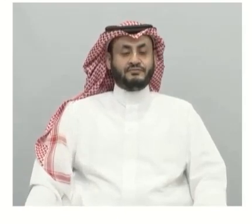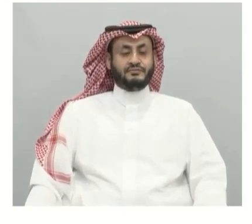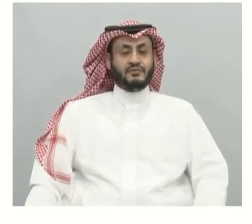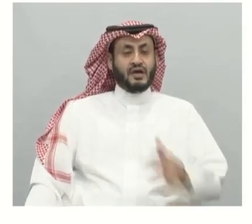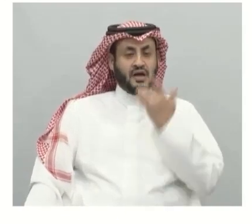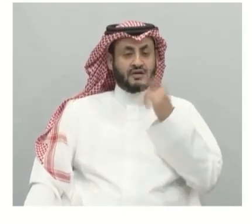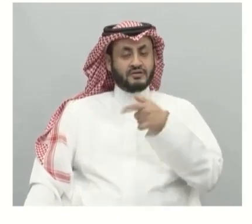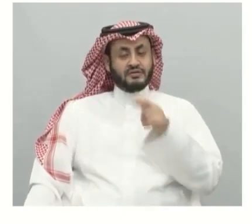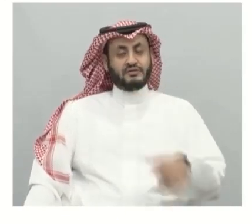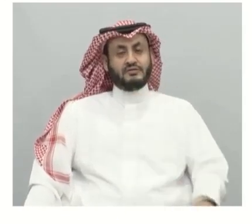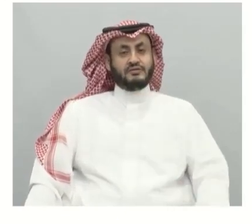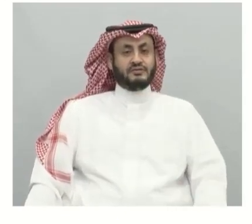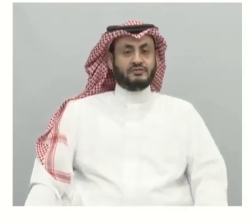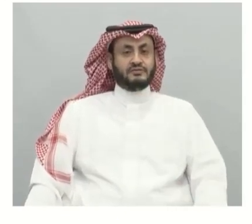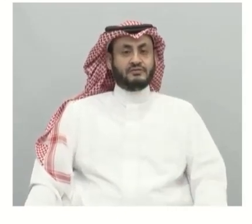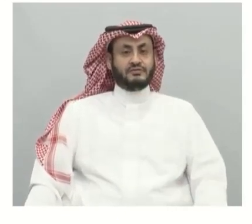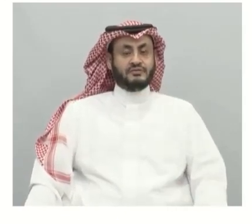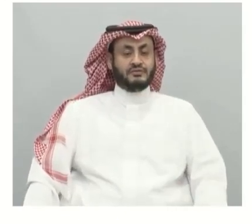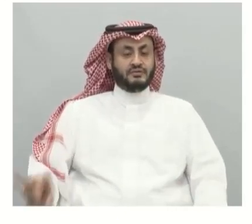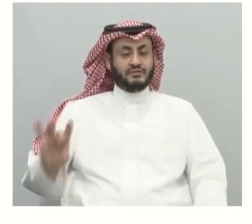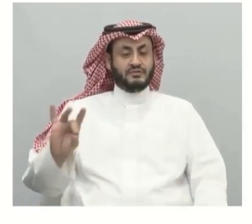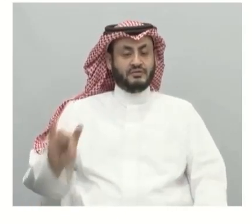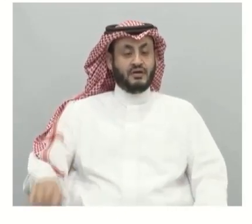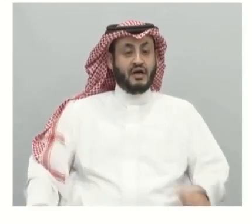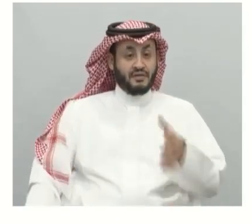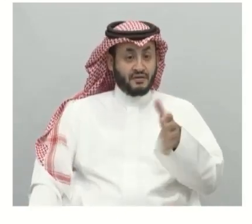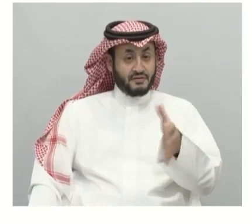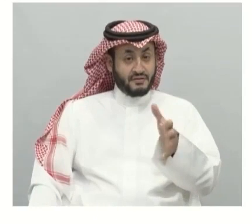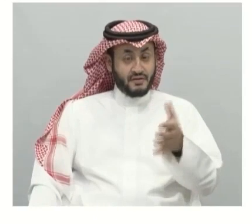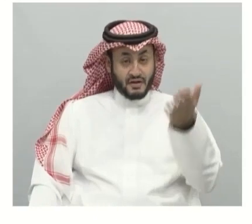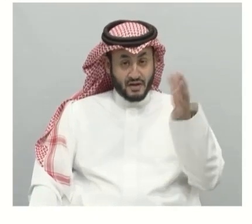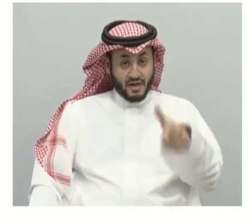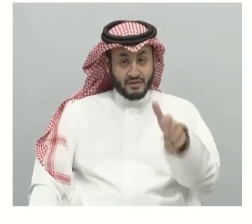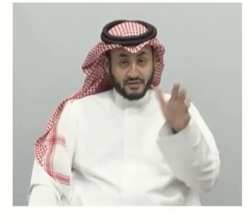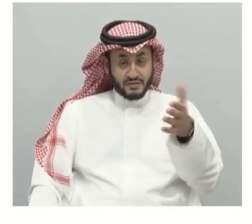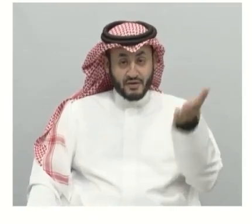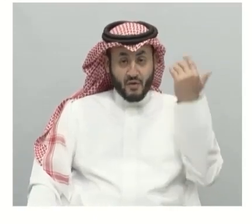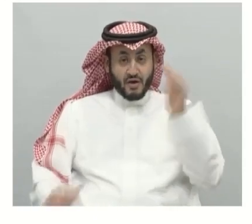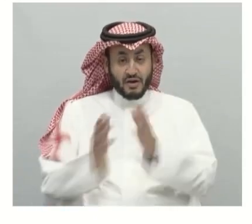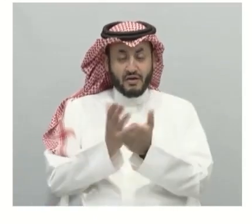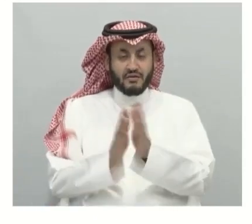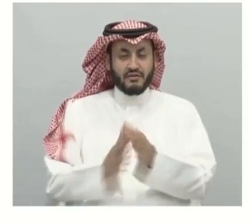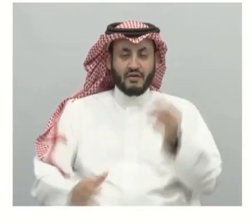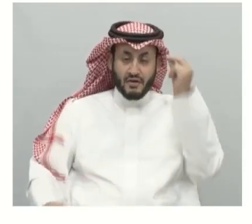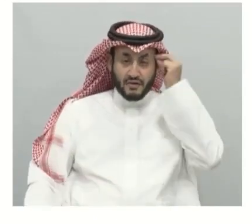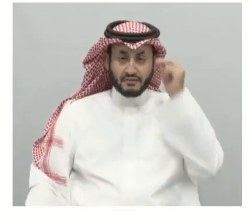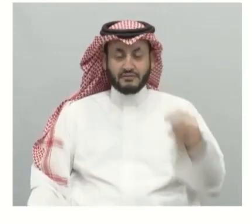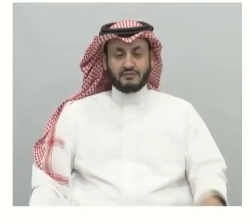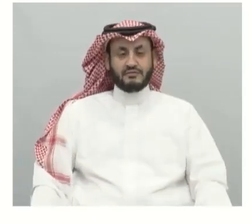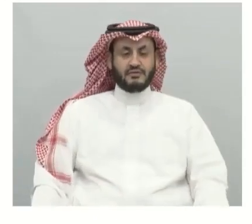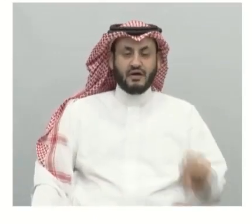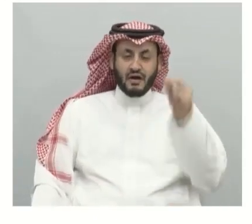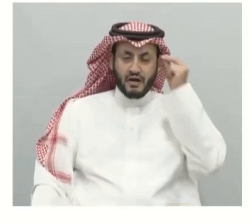eight, Athens is in this country. That was not mentioned in the book, but test your knowledge.